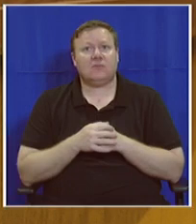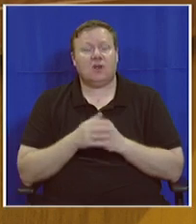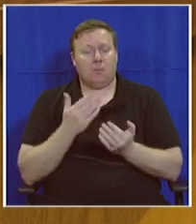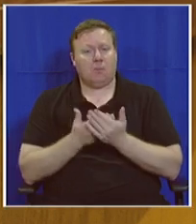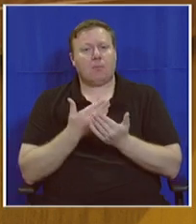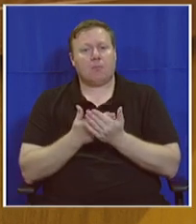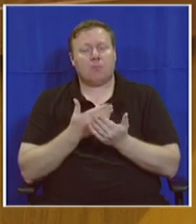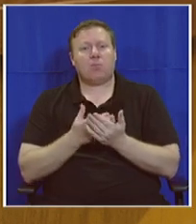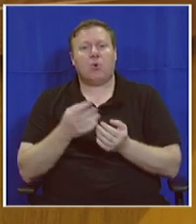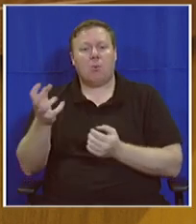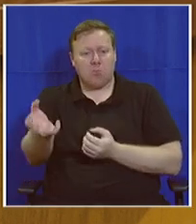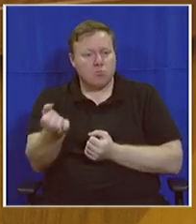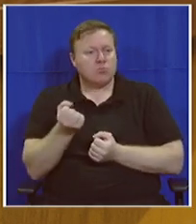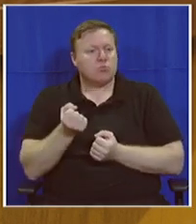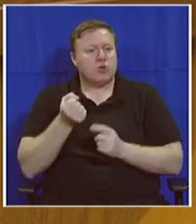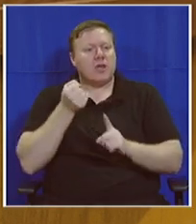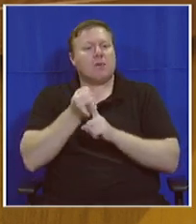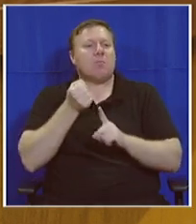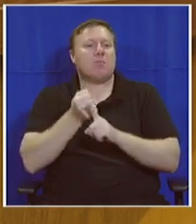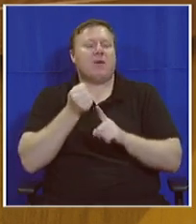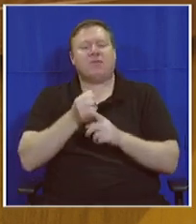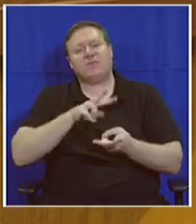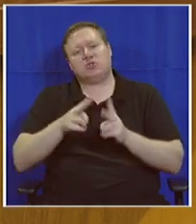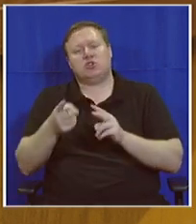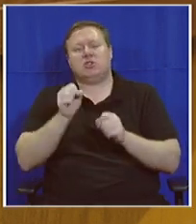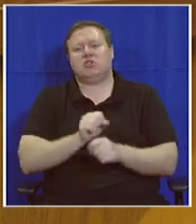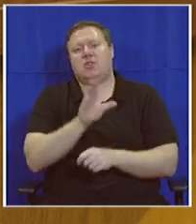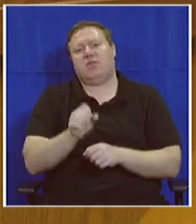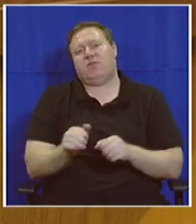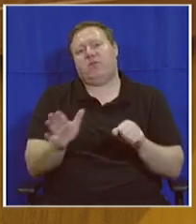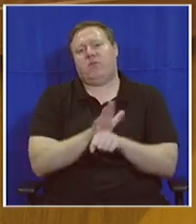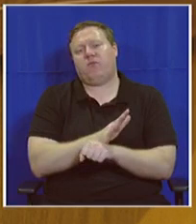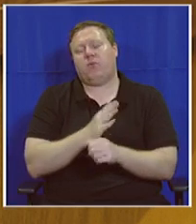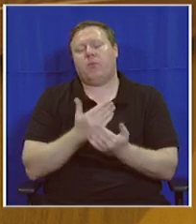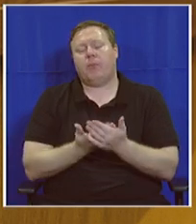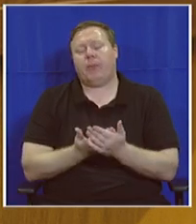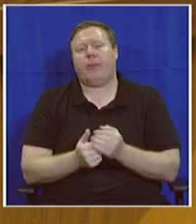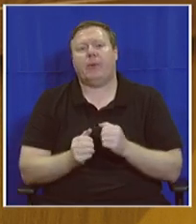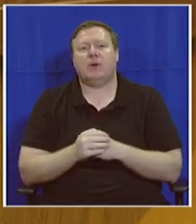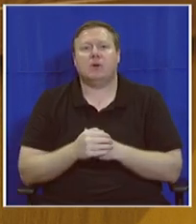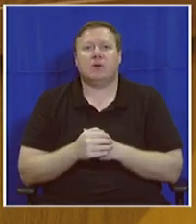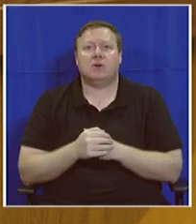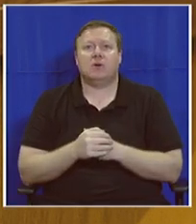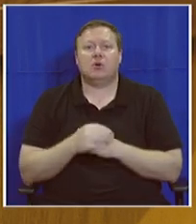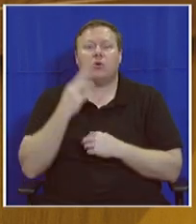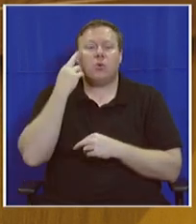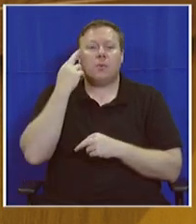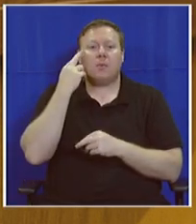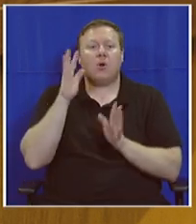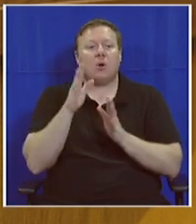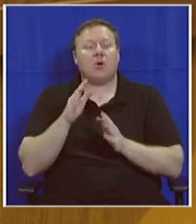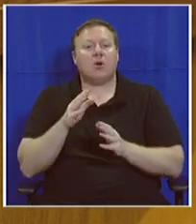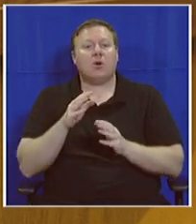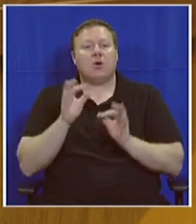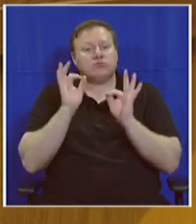an impactful change to South Africa as a whole. Remembering what a wonderful and